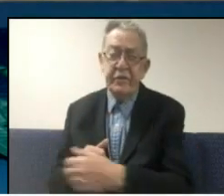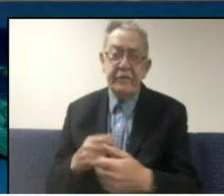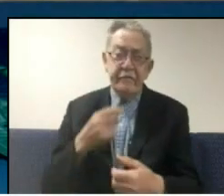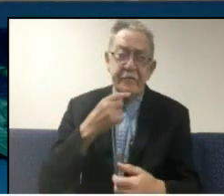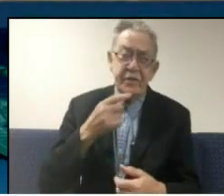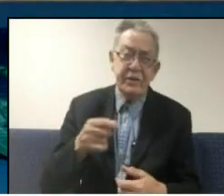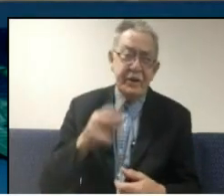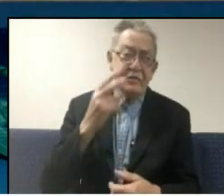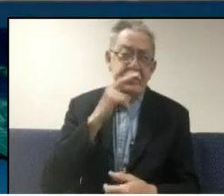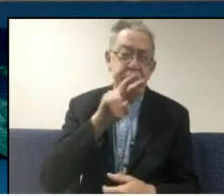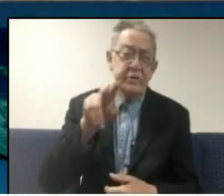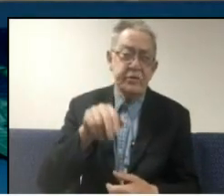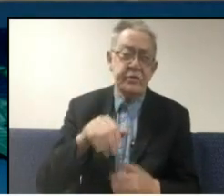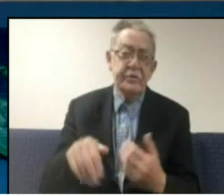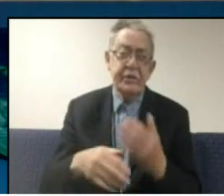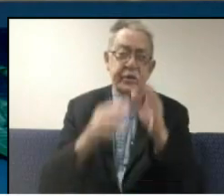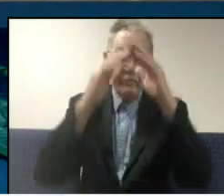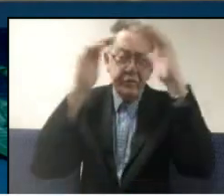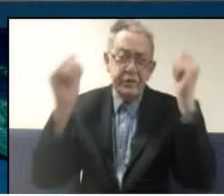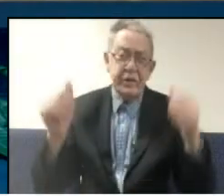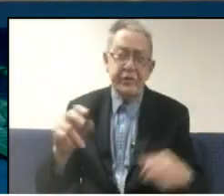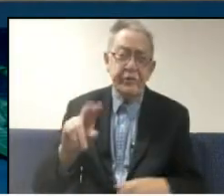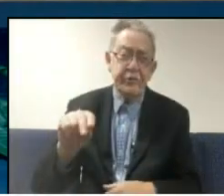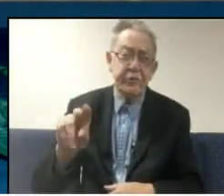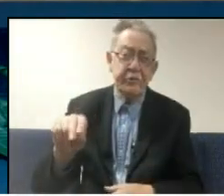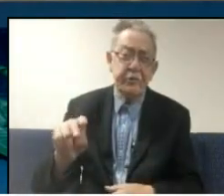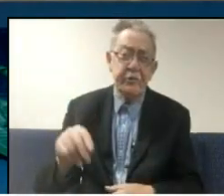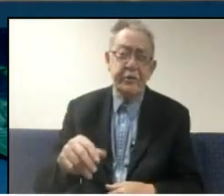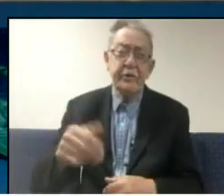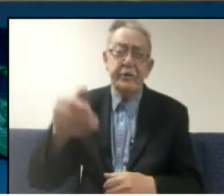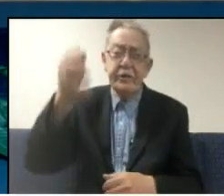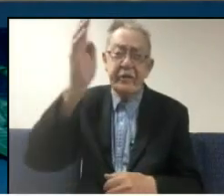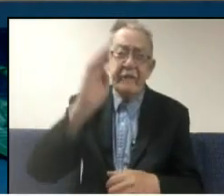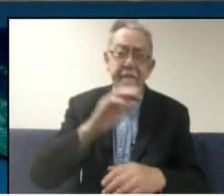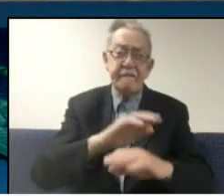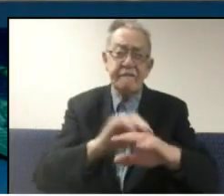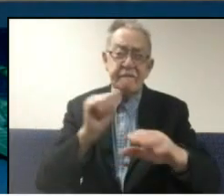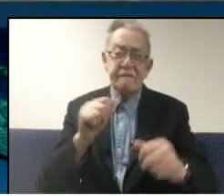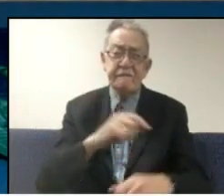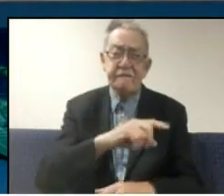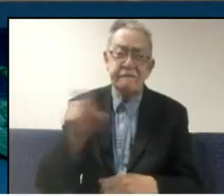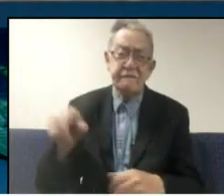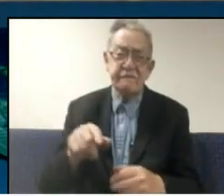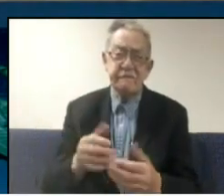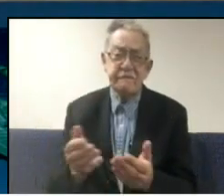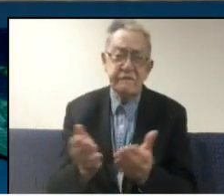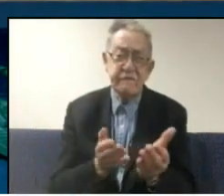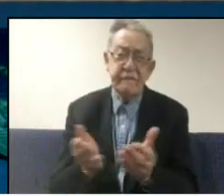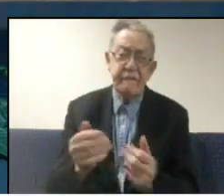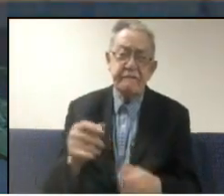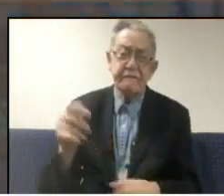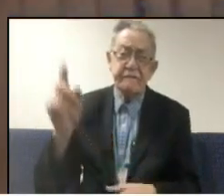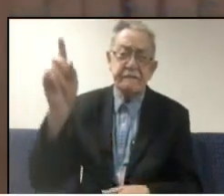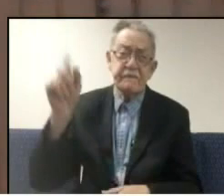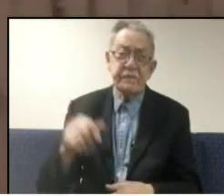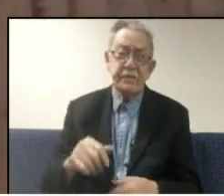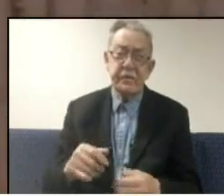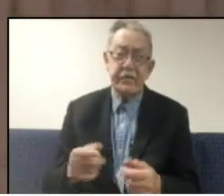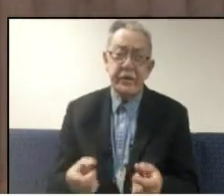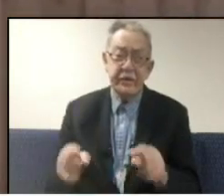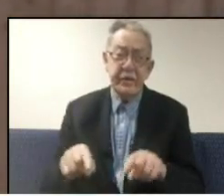God calls you to serve Him. And oh, what would happen in our churches today if